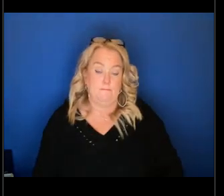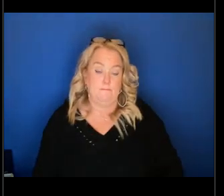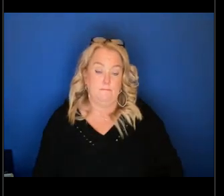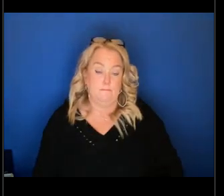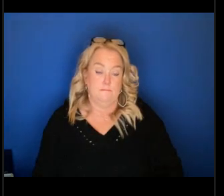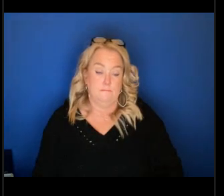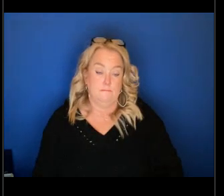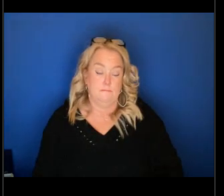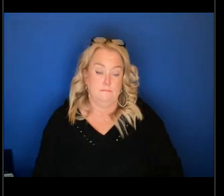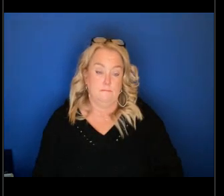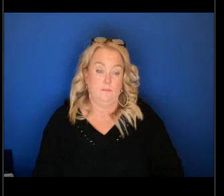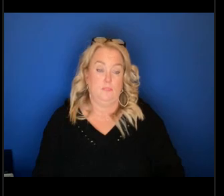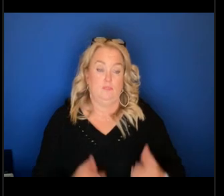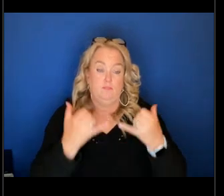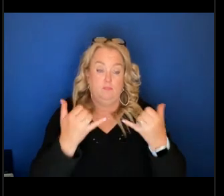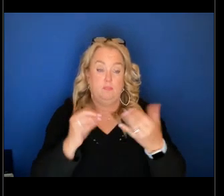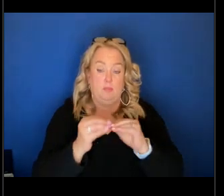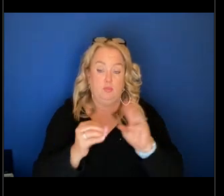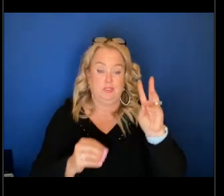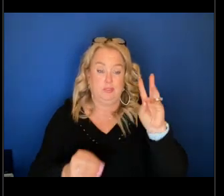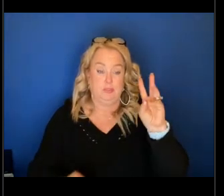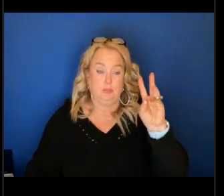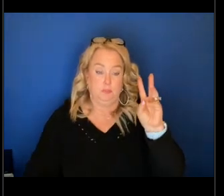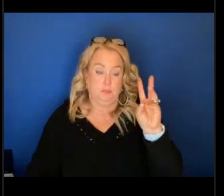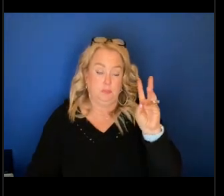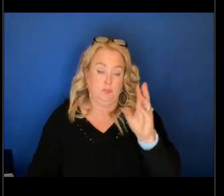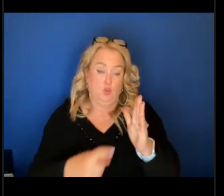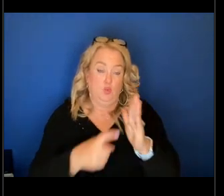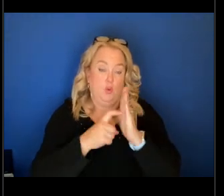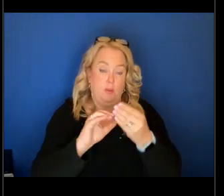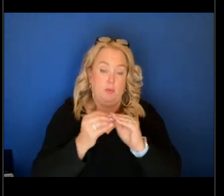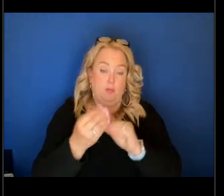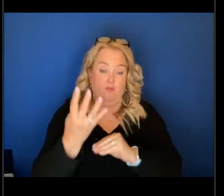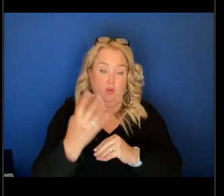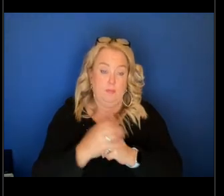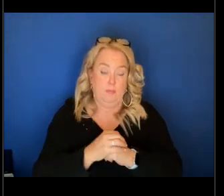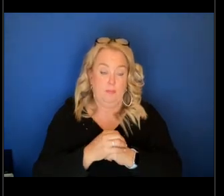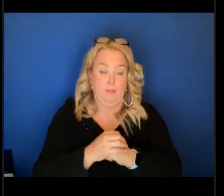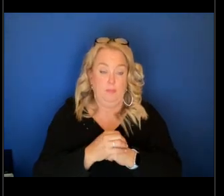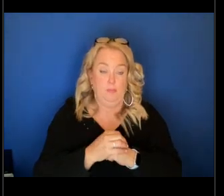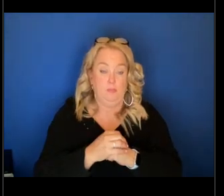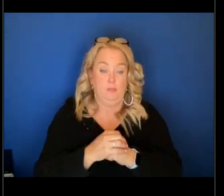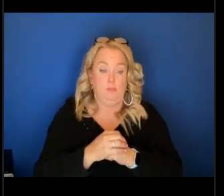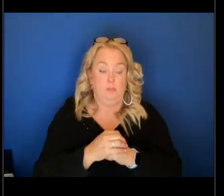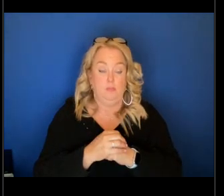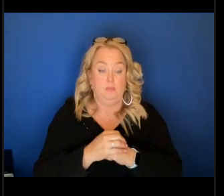And now we have reached topic 6, which is requirement 4.